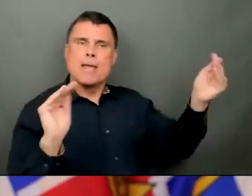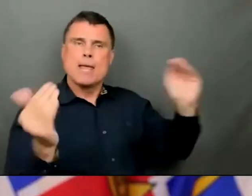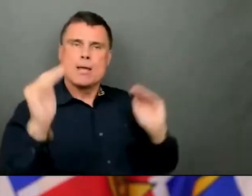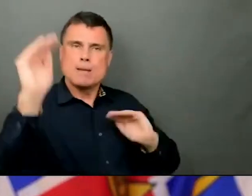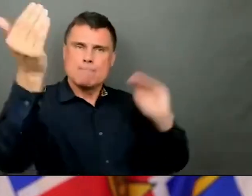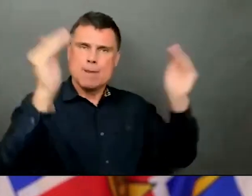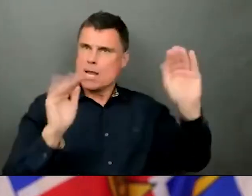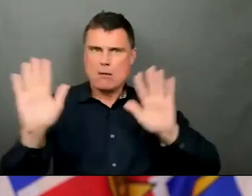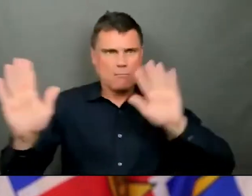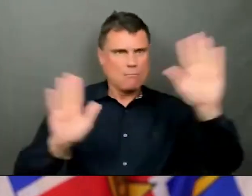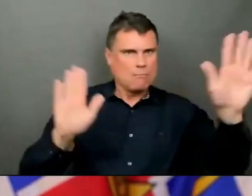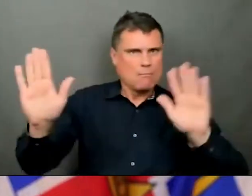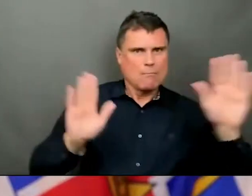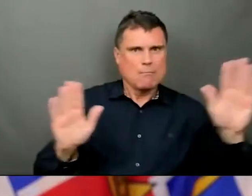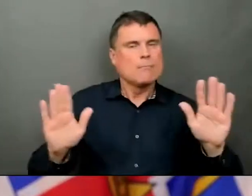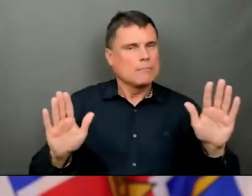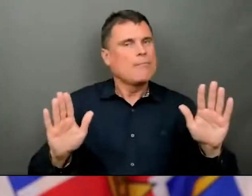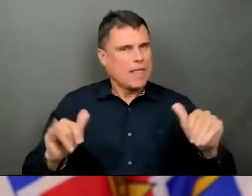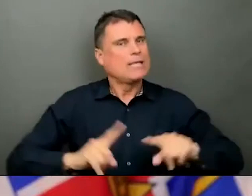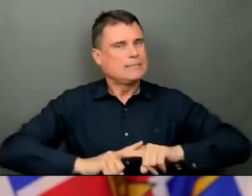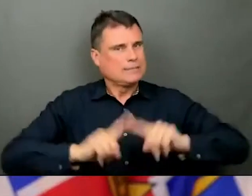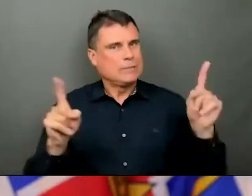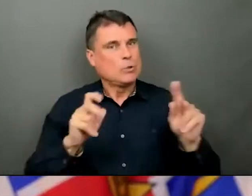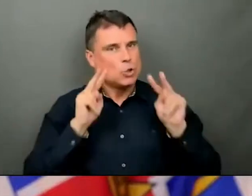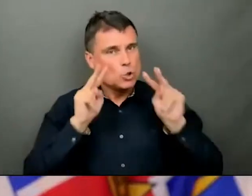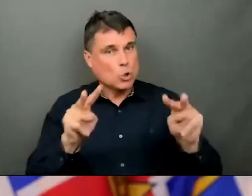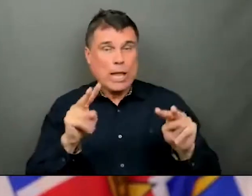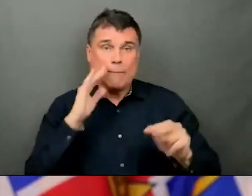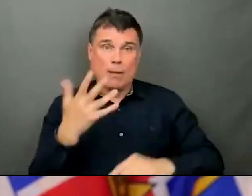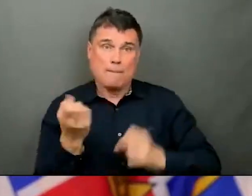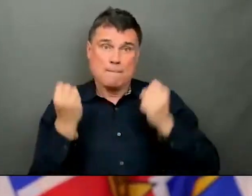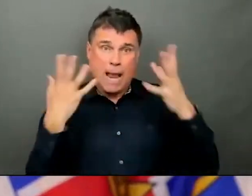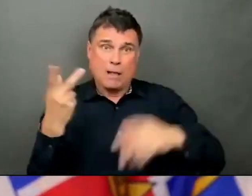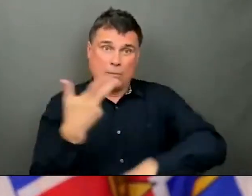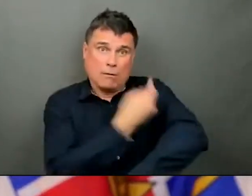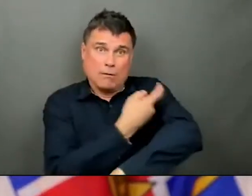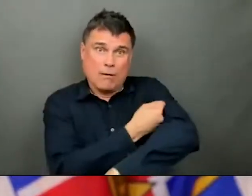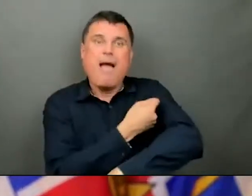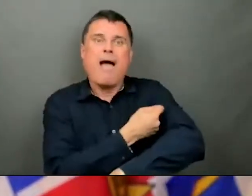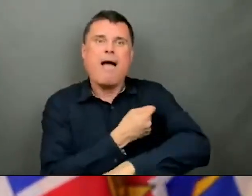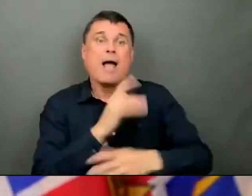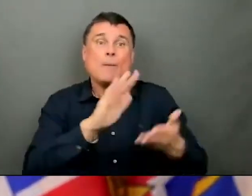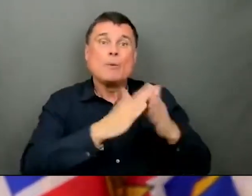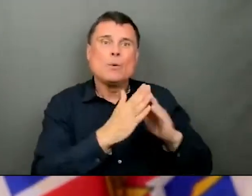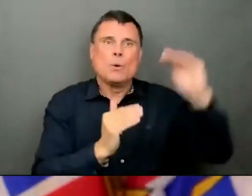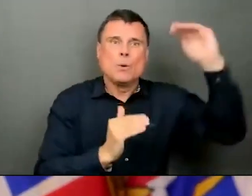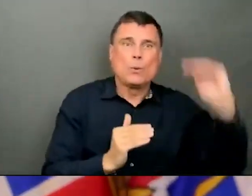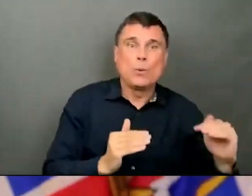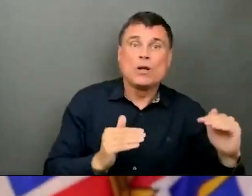for each of us to get immunized in our community. Did you want to say something about Surrey in particular?